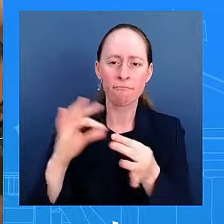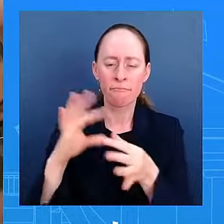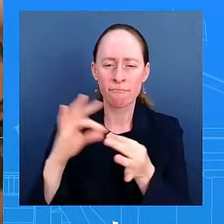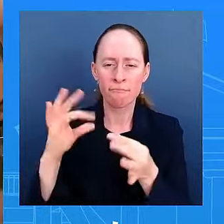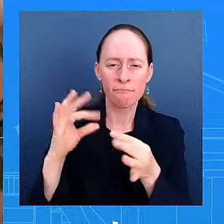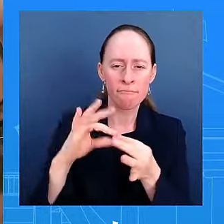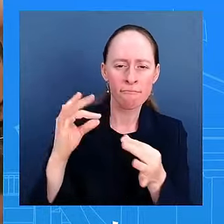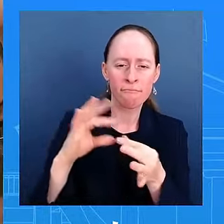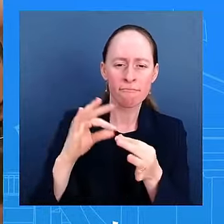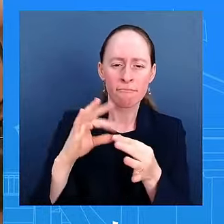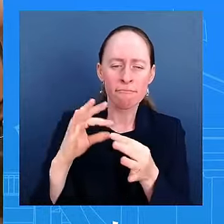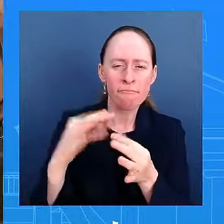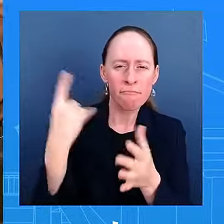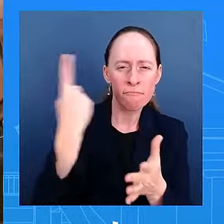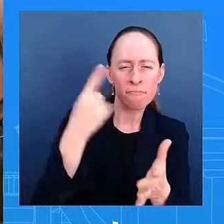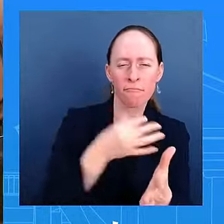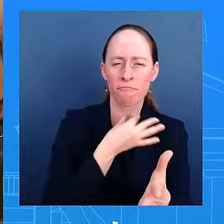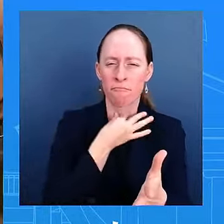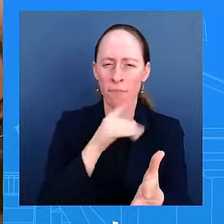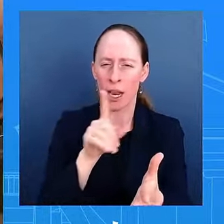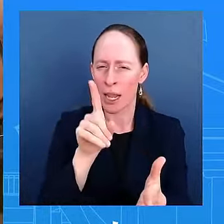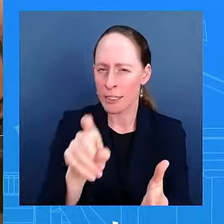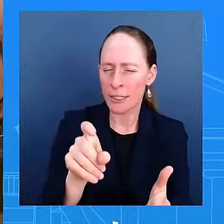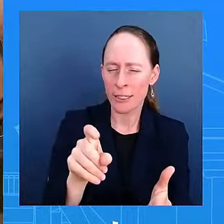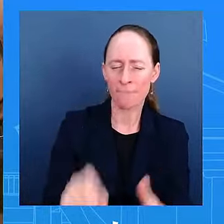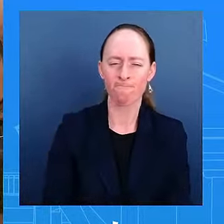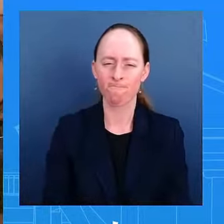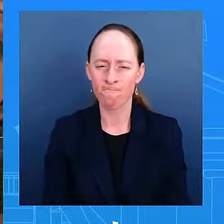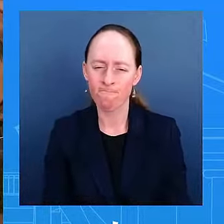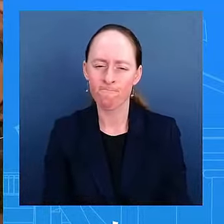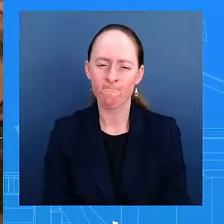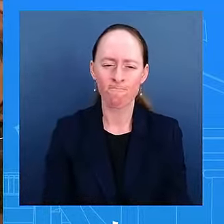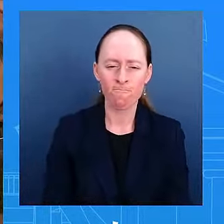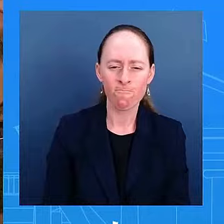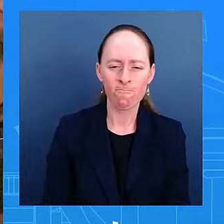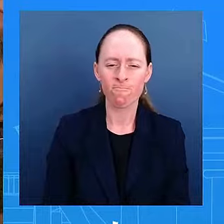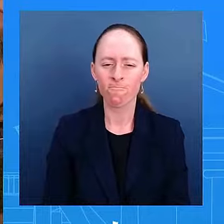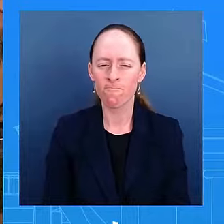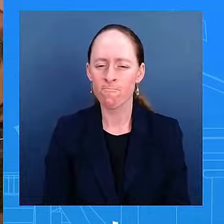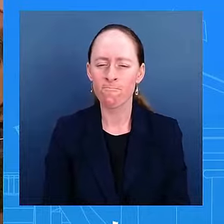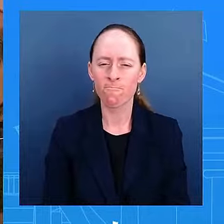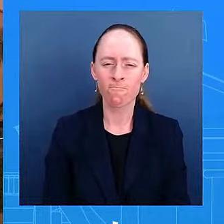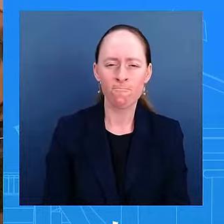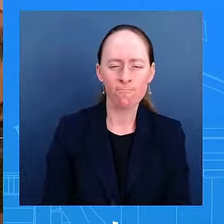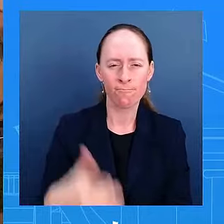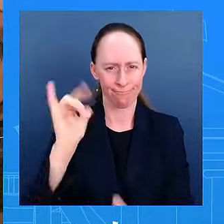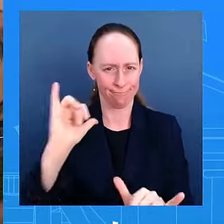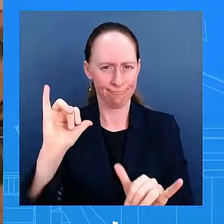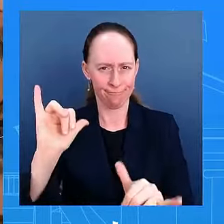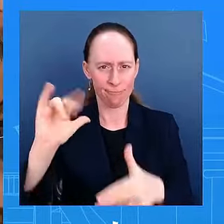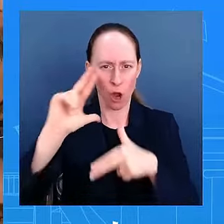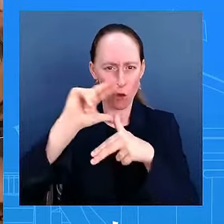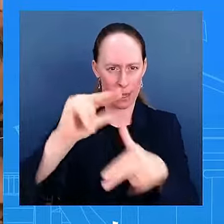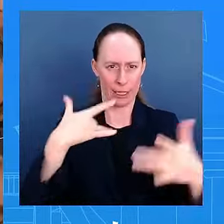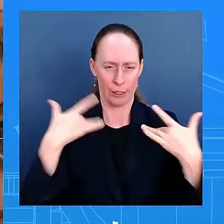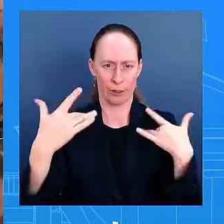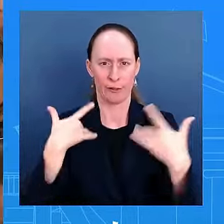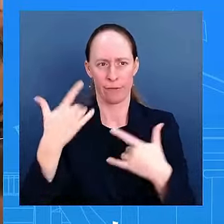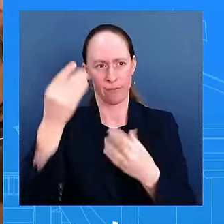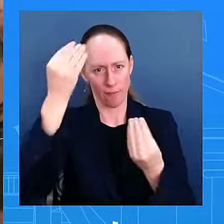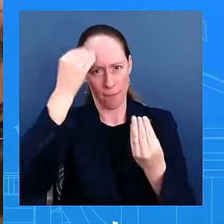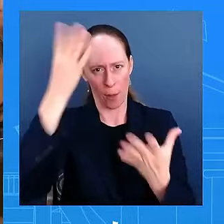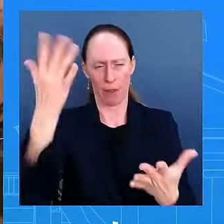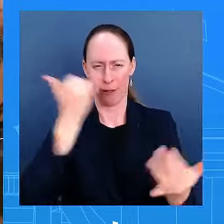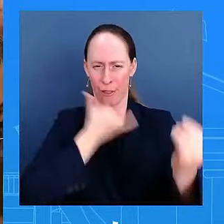to disinformation around the hurricane response. But did it come up specifically in that call? Was